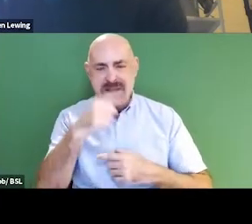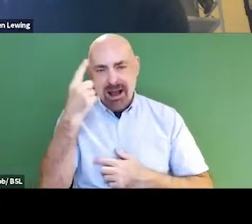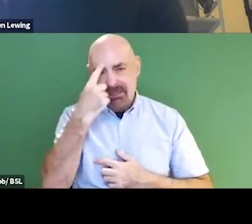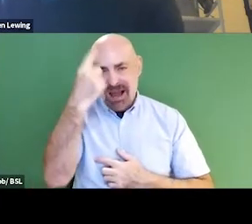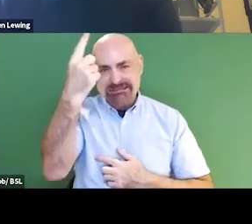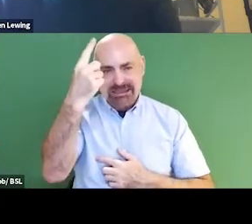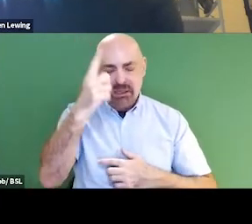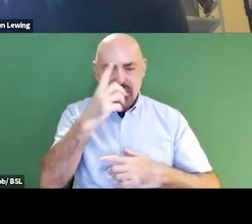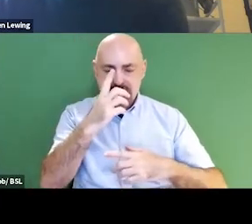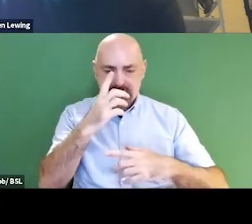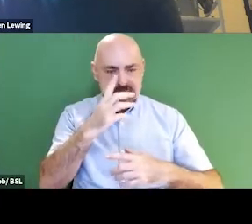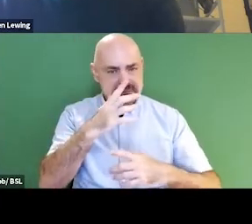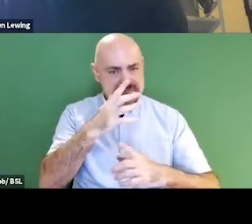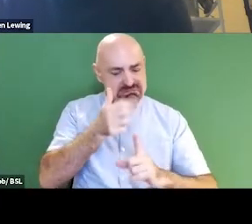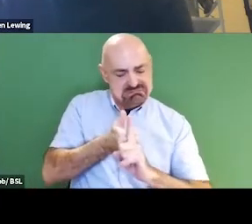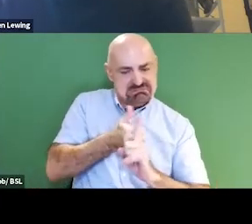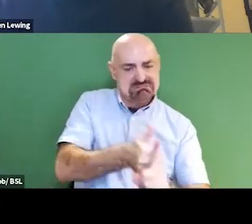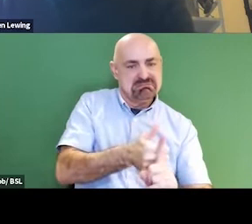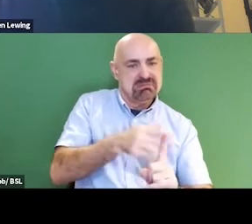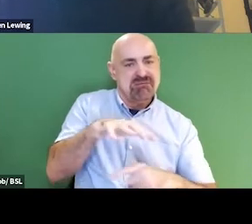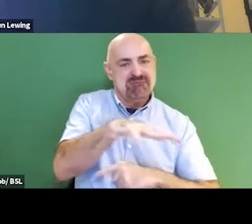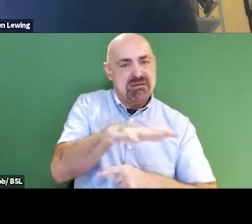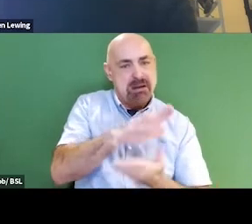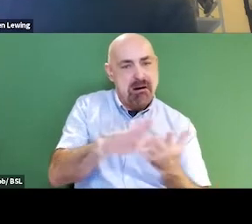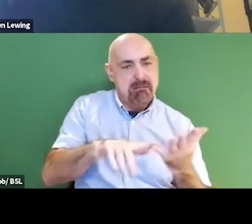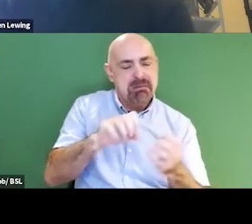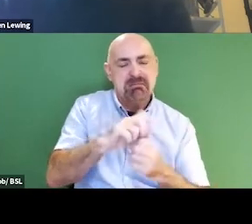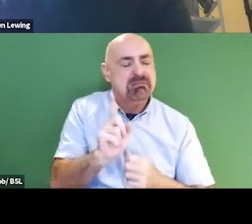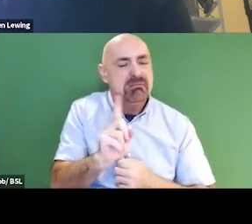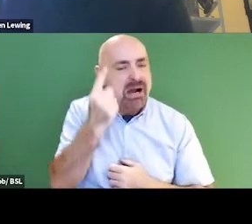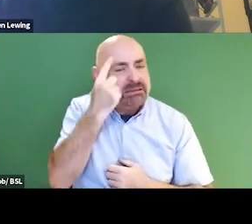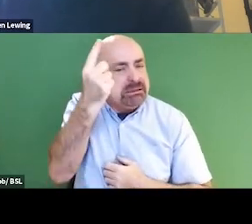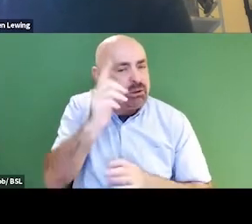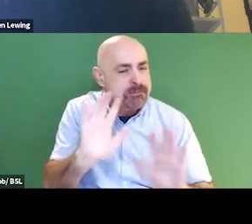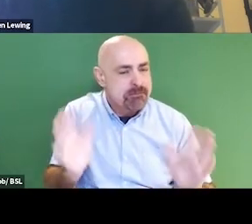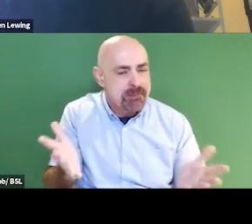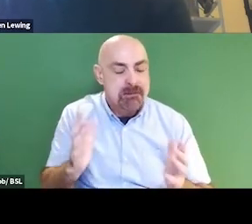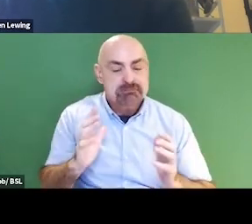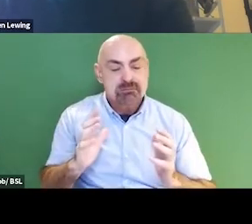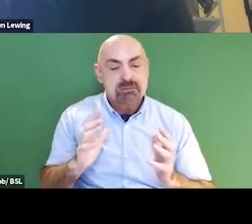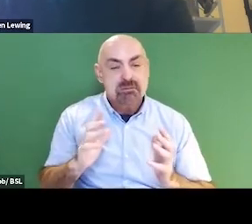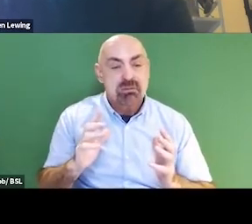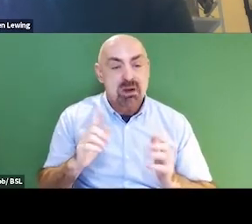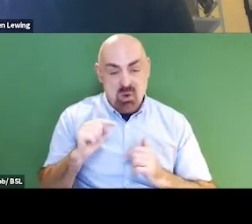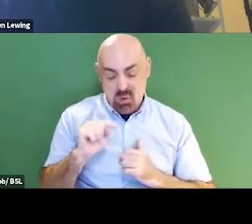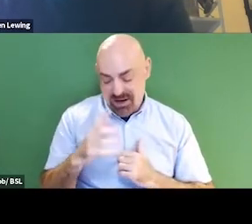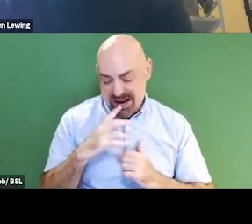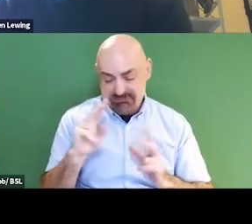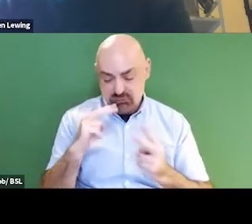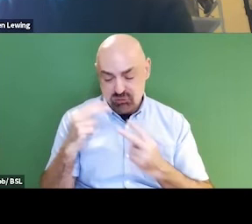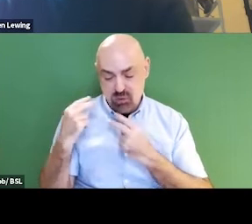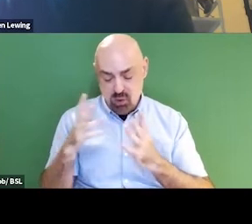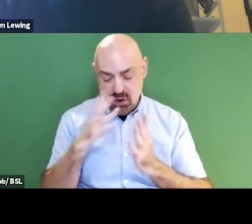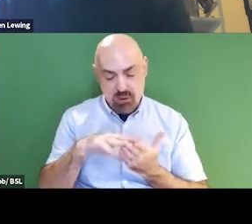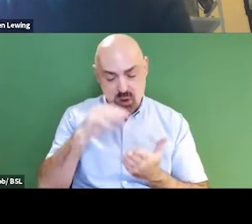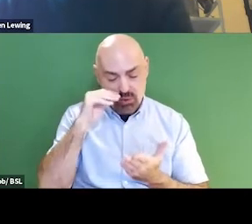underpin this work. Some of you may have seen our review of learning from practice and research on